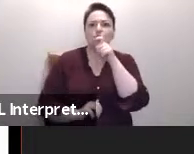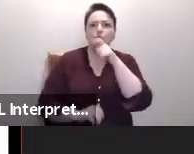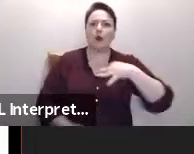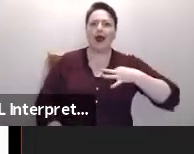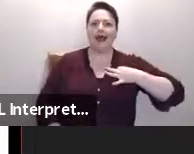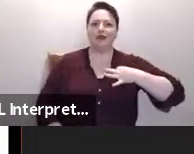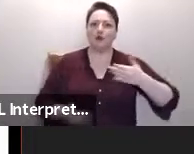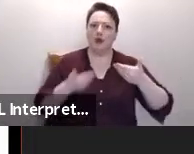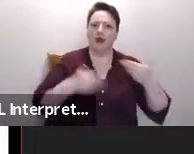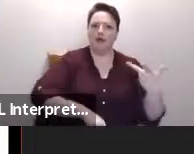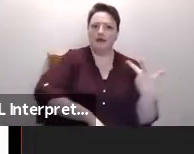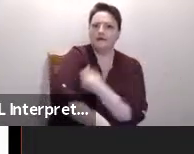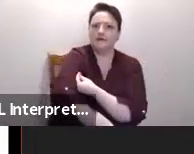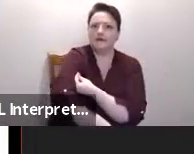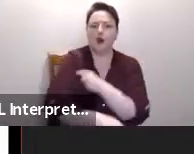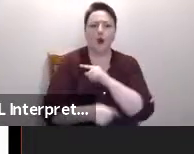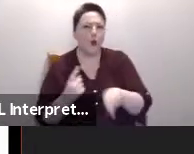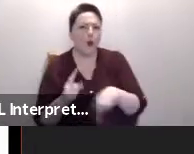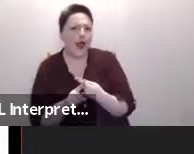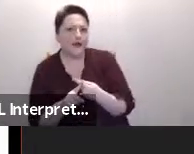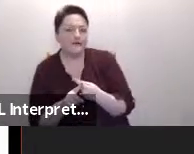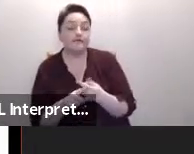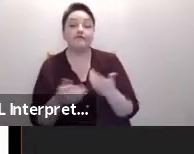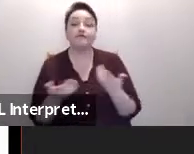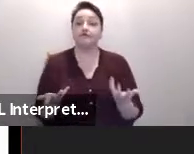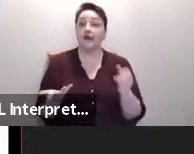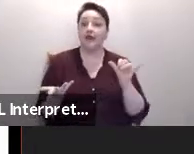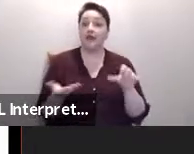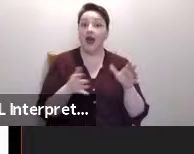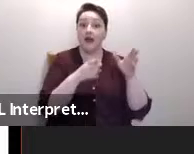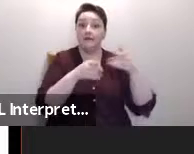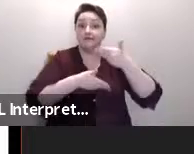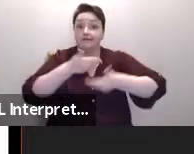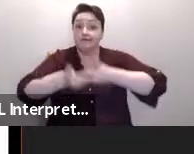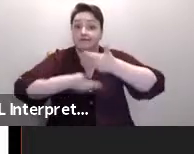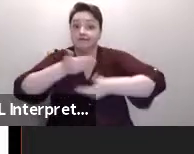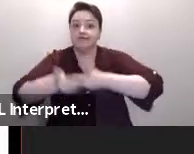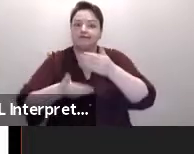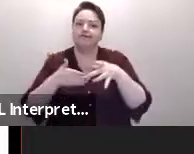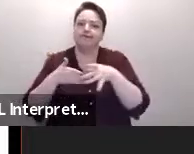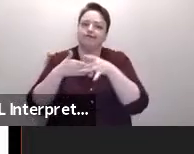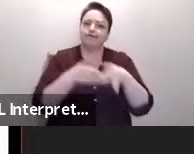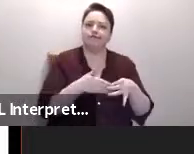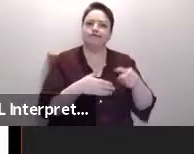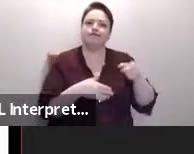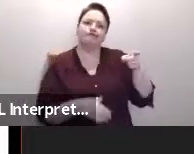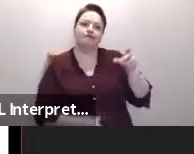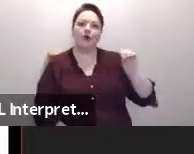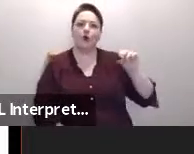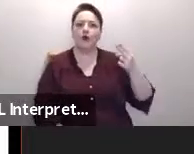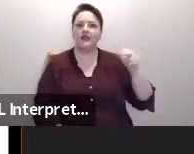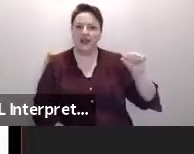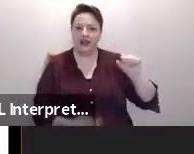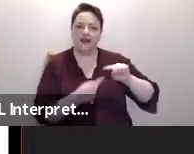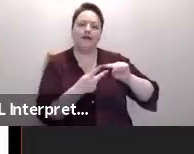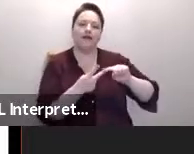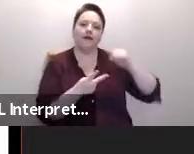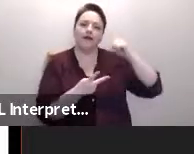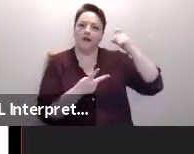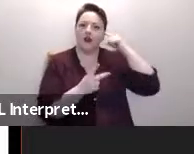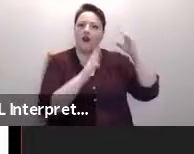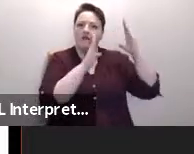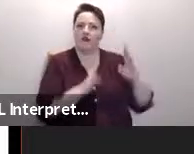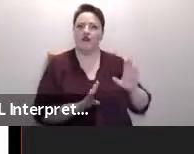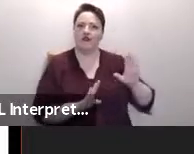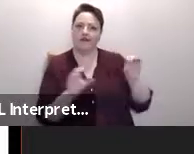they get it. And a lot of this has to do with how OHA and the governor's office